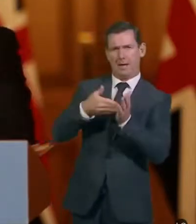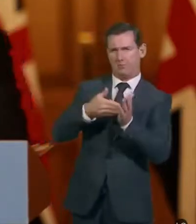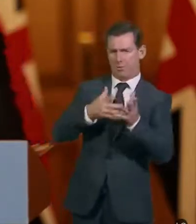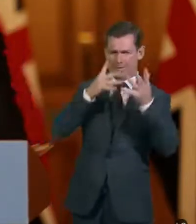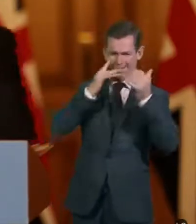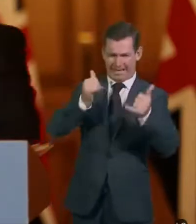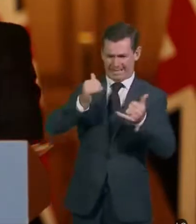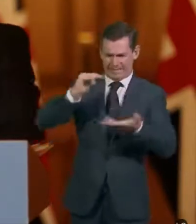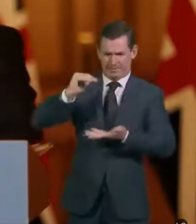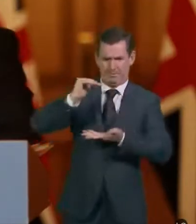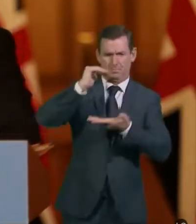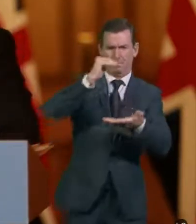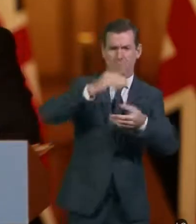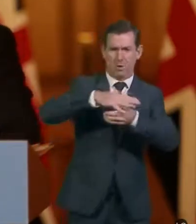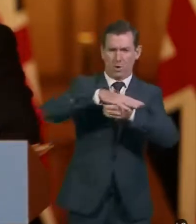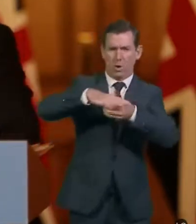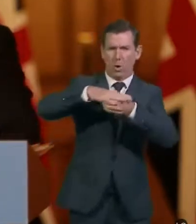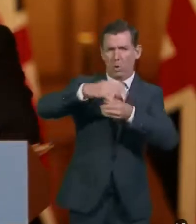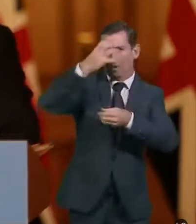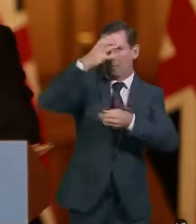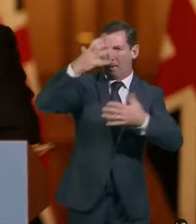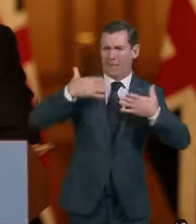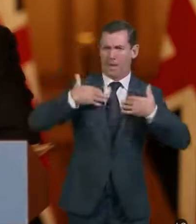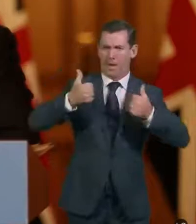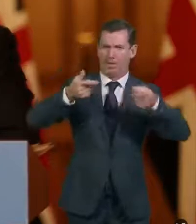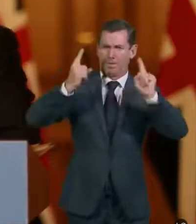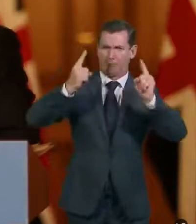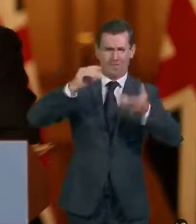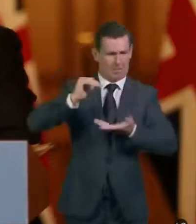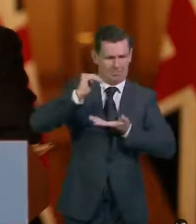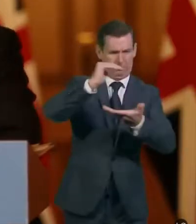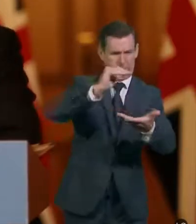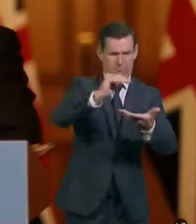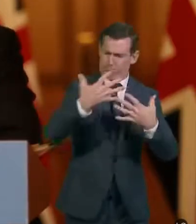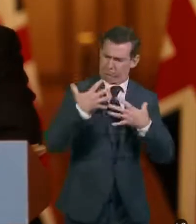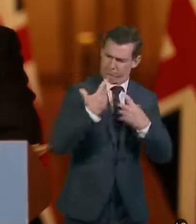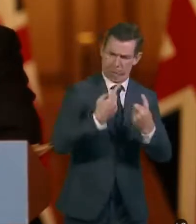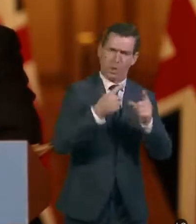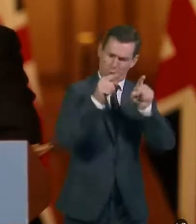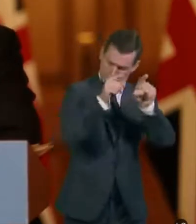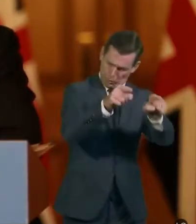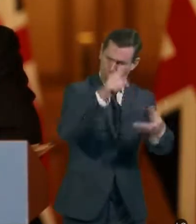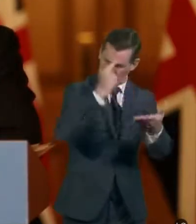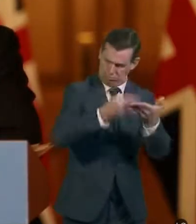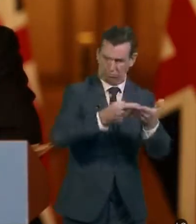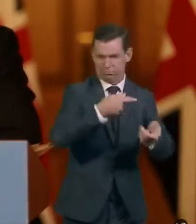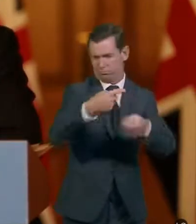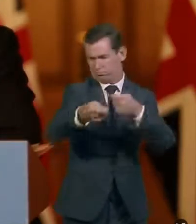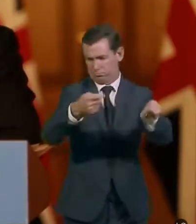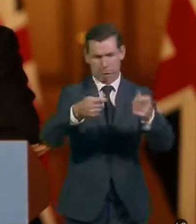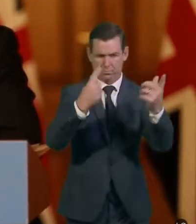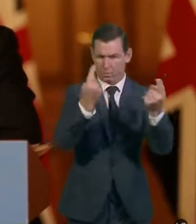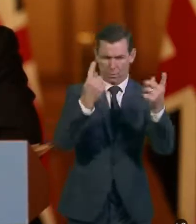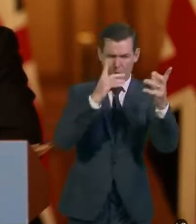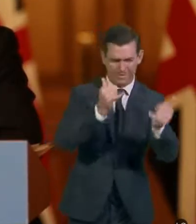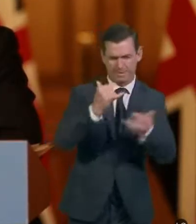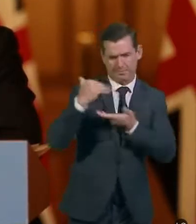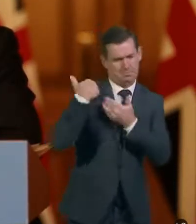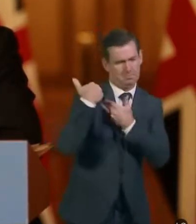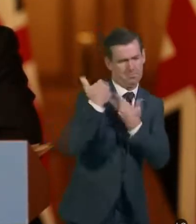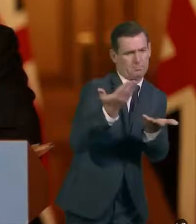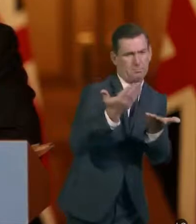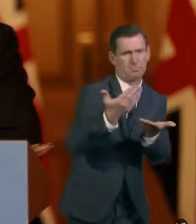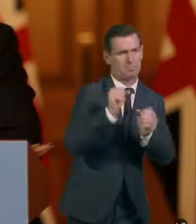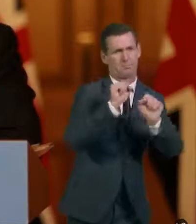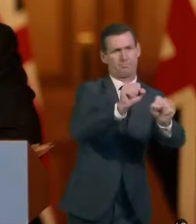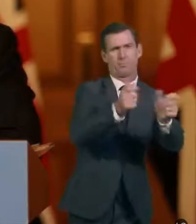localized outbreaks, handing more control from London to all parts of our country, so that those on the ground can use the tools